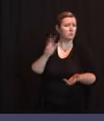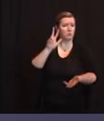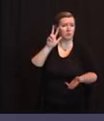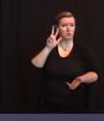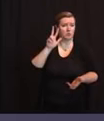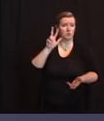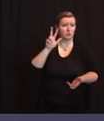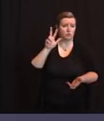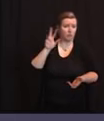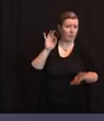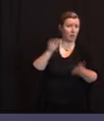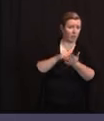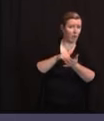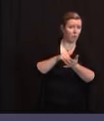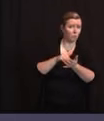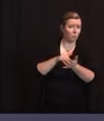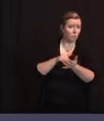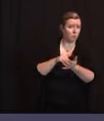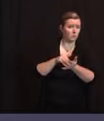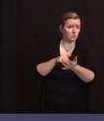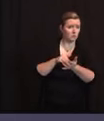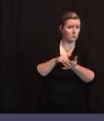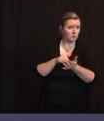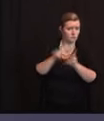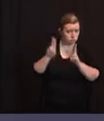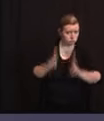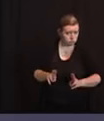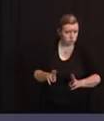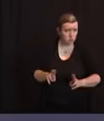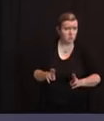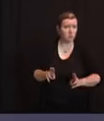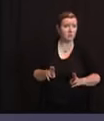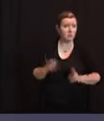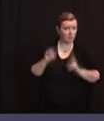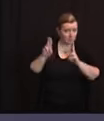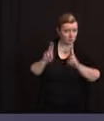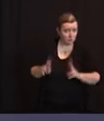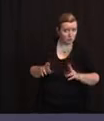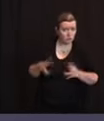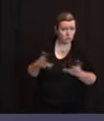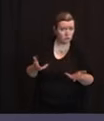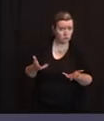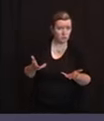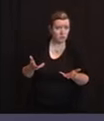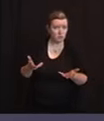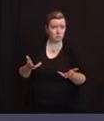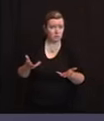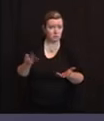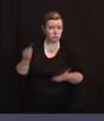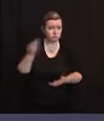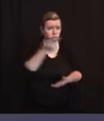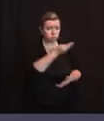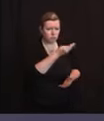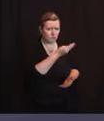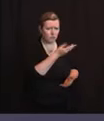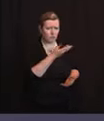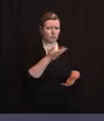processed last week, did each additional application receive a review from a live agent, or were some approved electronically or